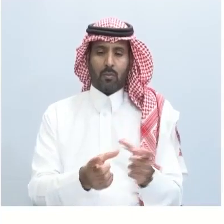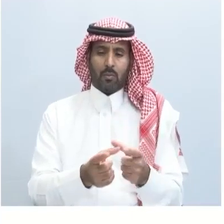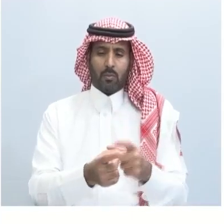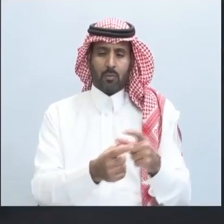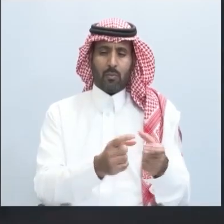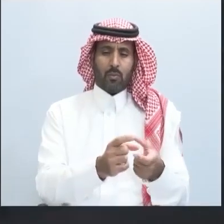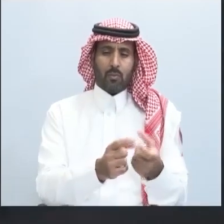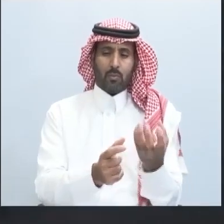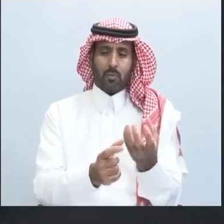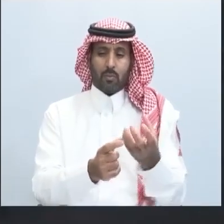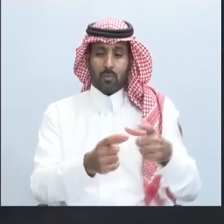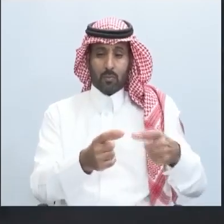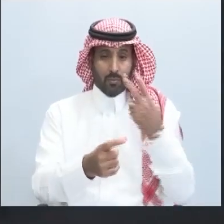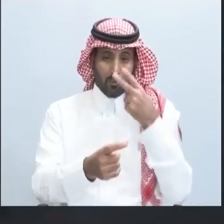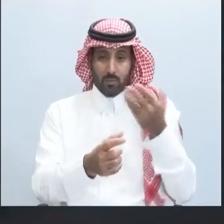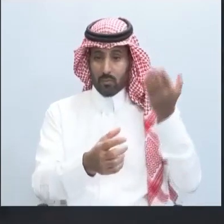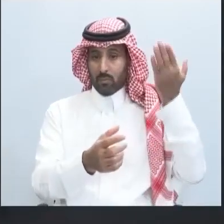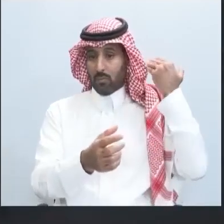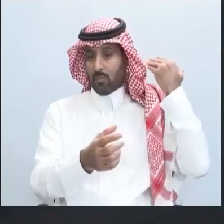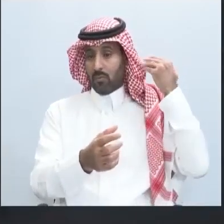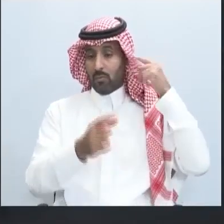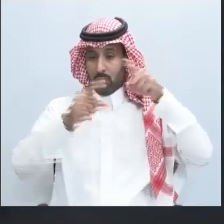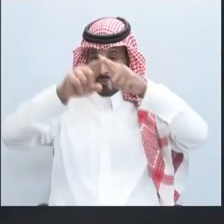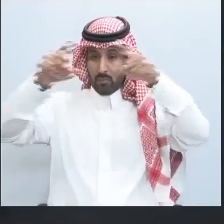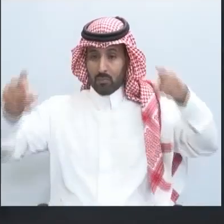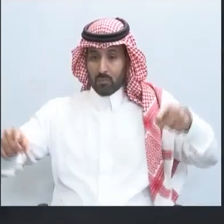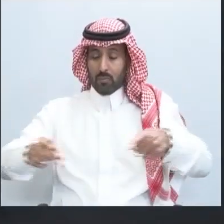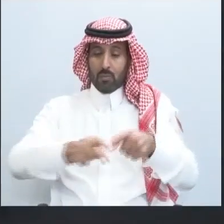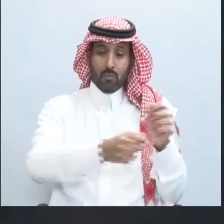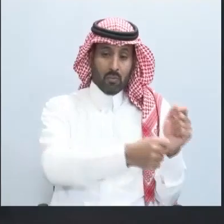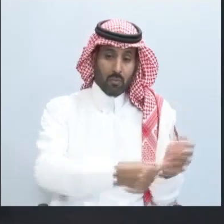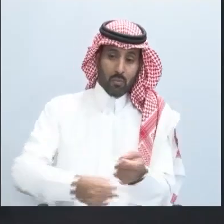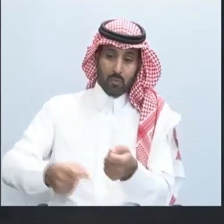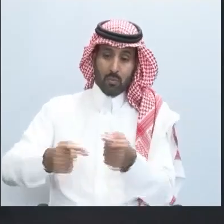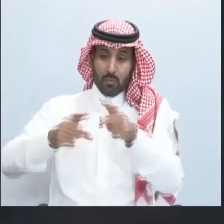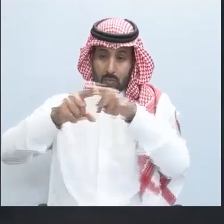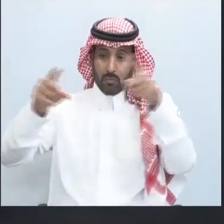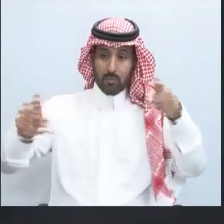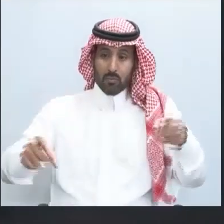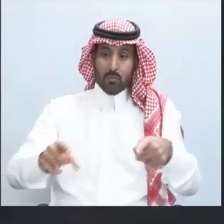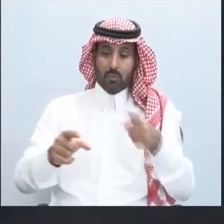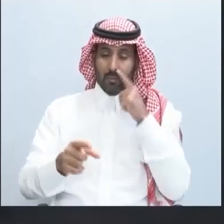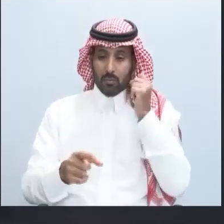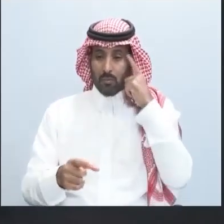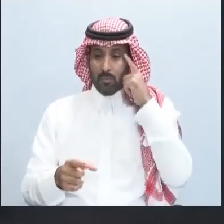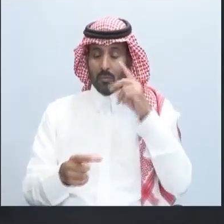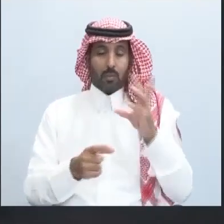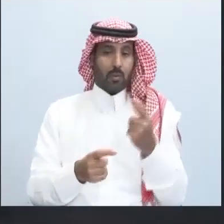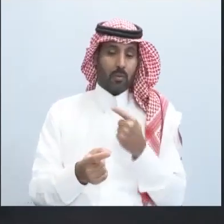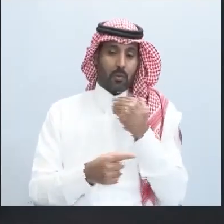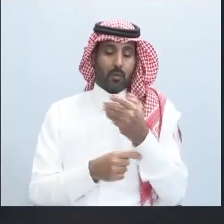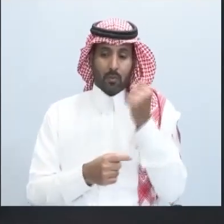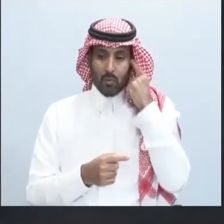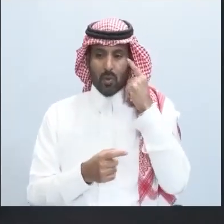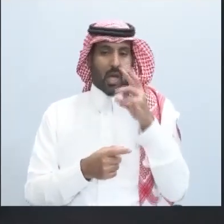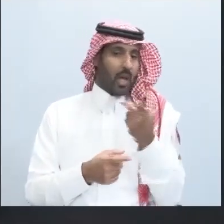there's, in the background, you can see there's a net or a goal. So I think now we can come up with something that